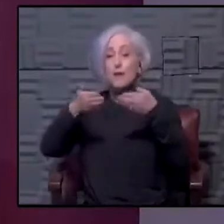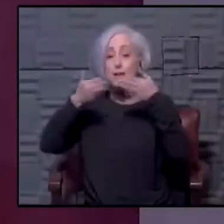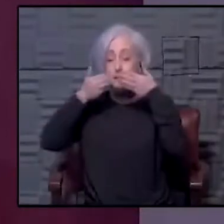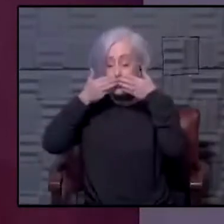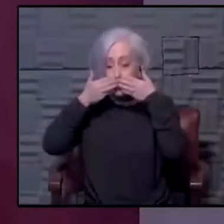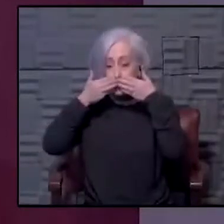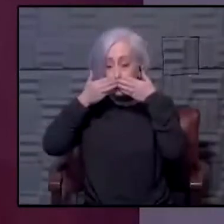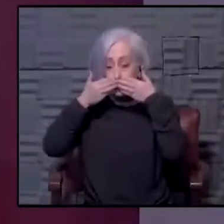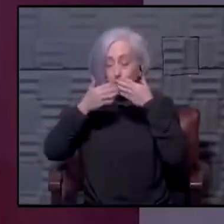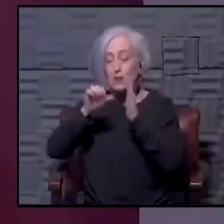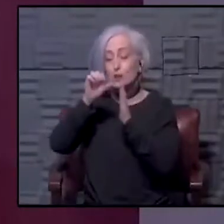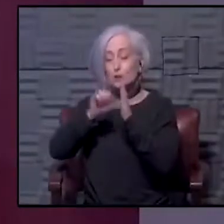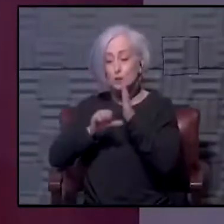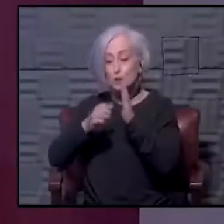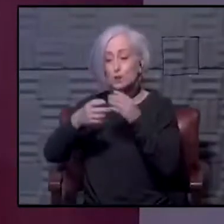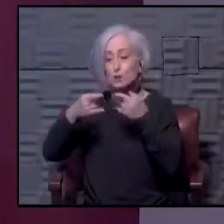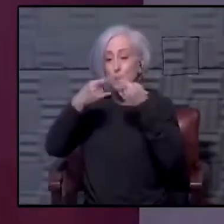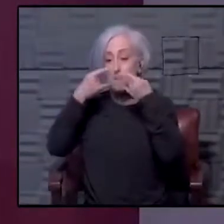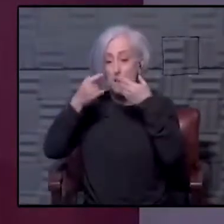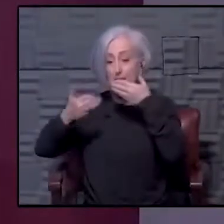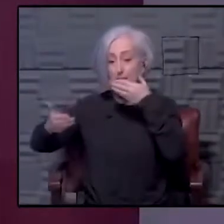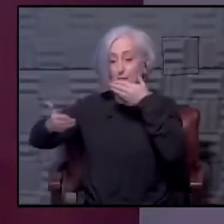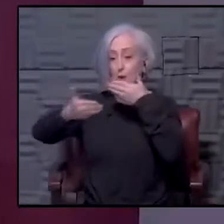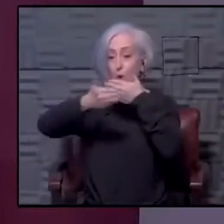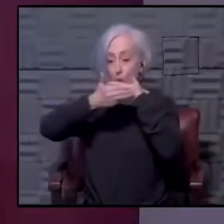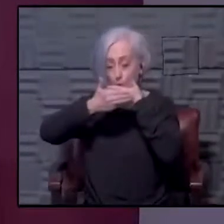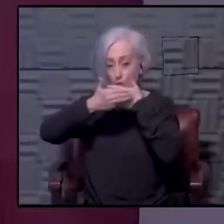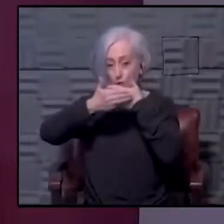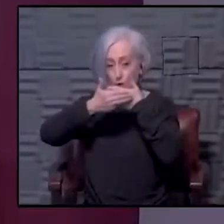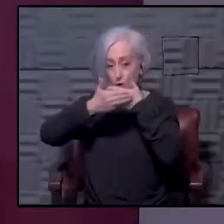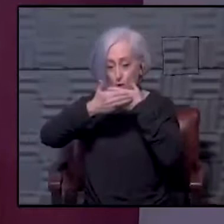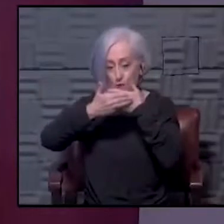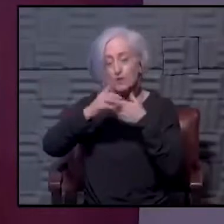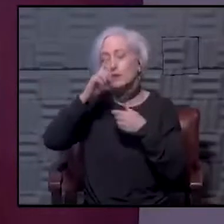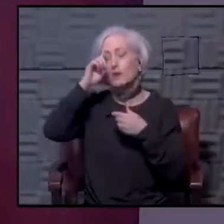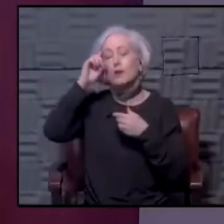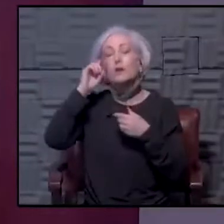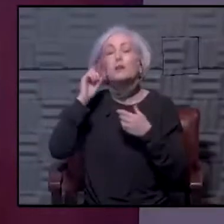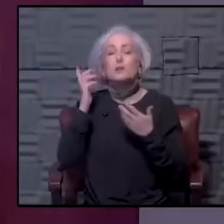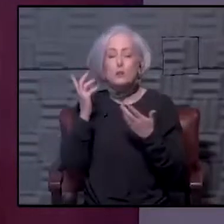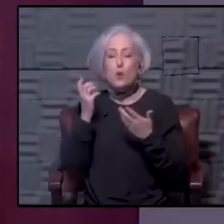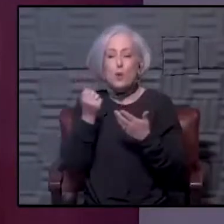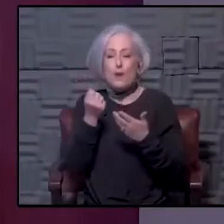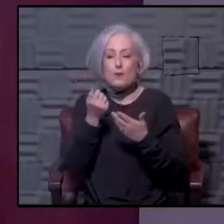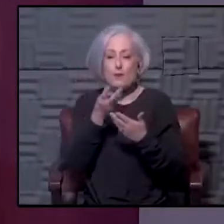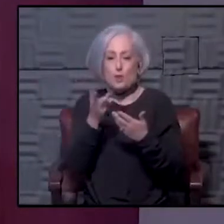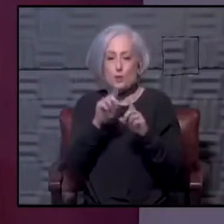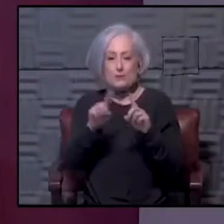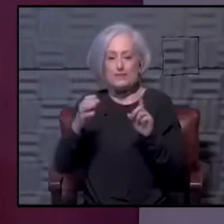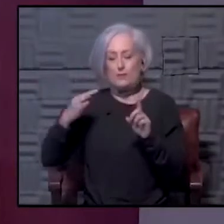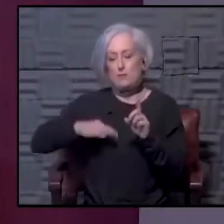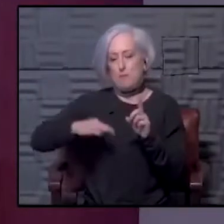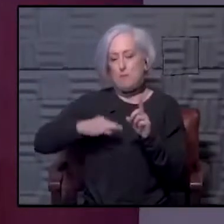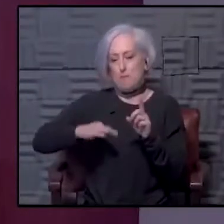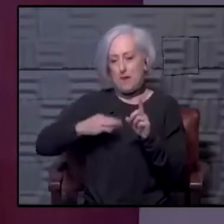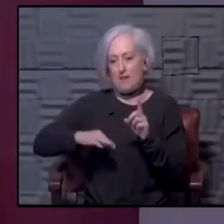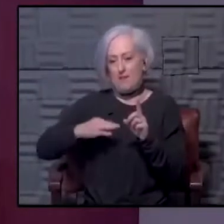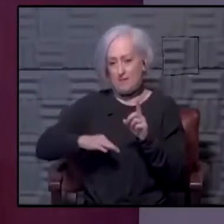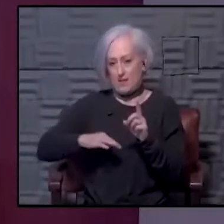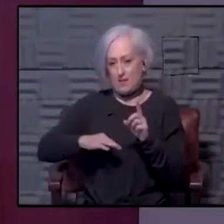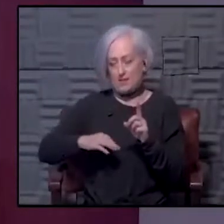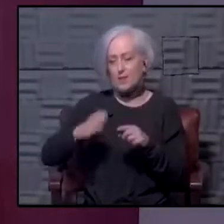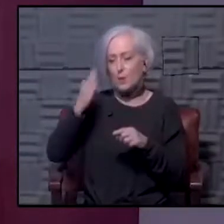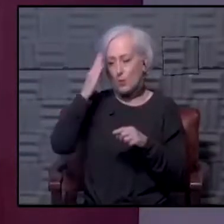that initial barrier control, and then the surgical mask providing a couple of benefits there. And we know that it was